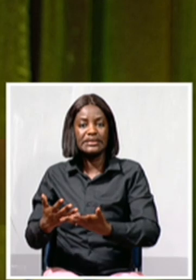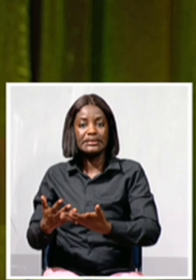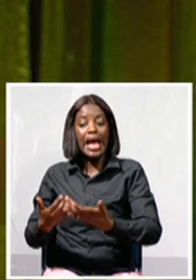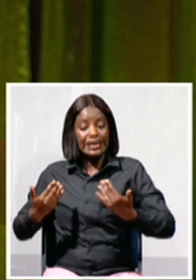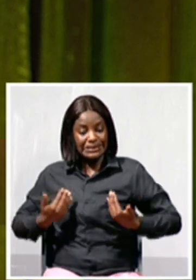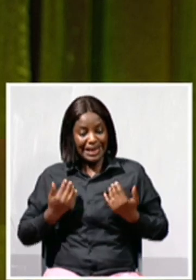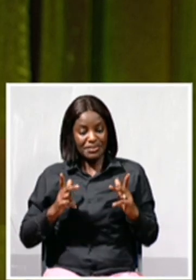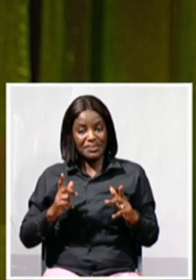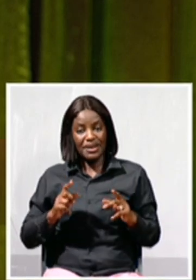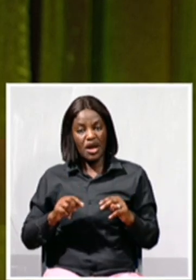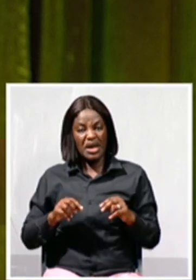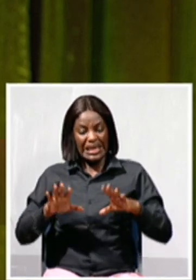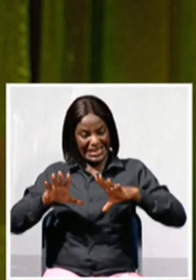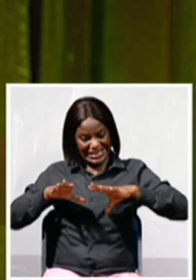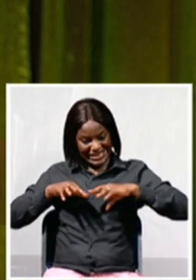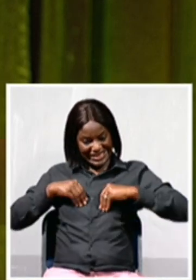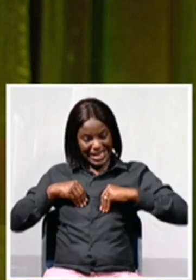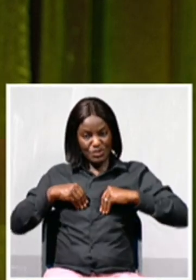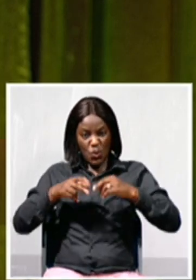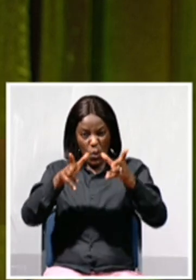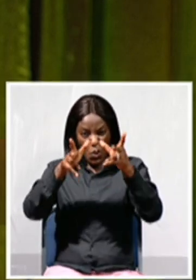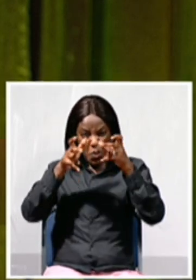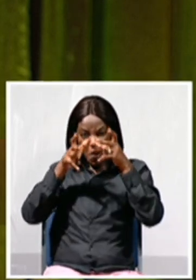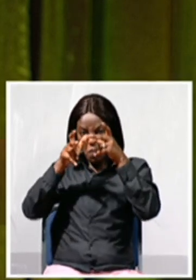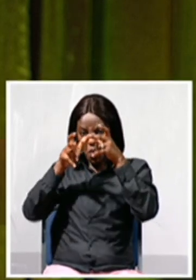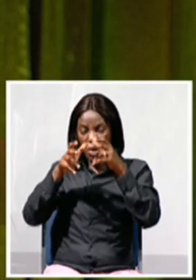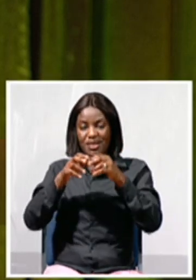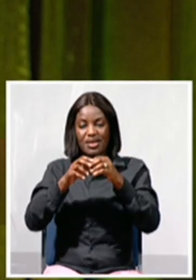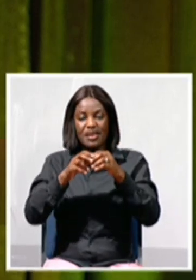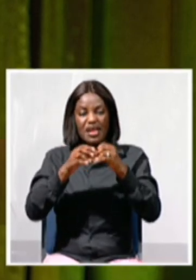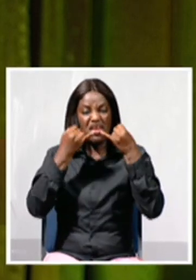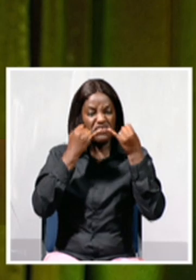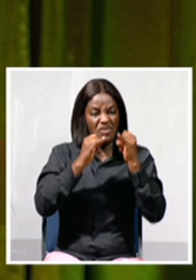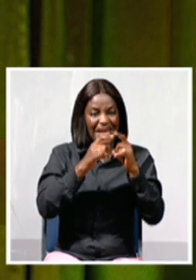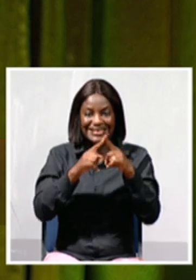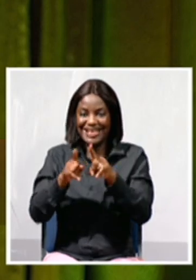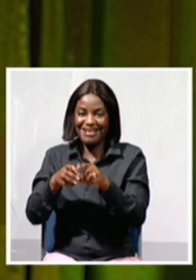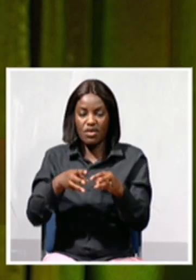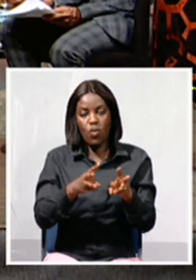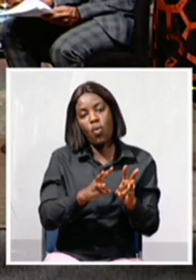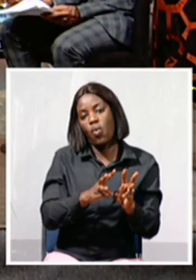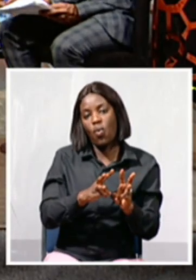this way. How do we bring young people to the polling stations? Yes. Mrs. Luka, we do know that there were